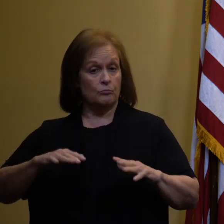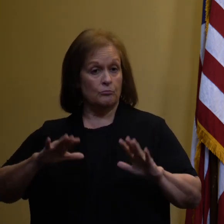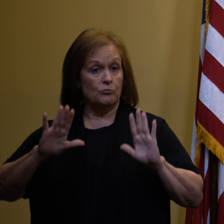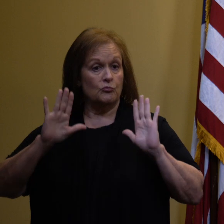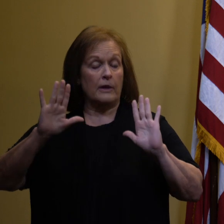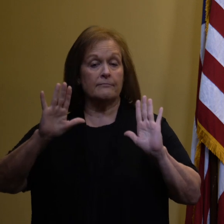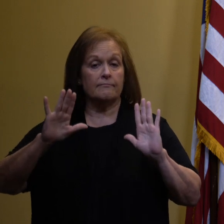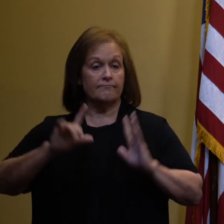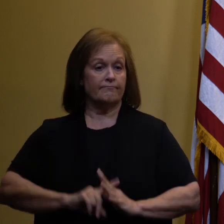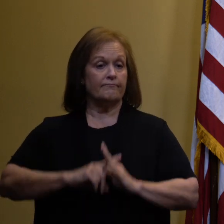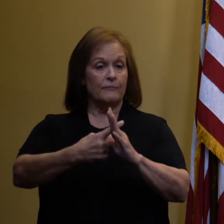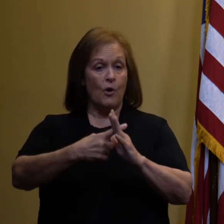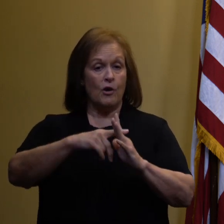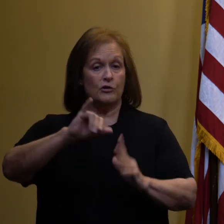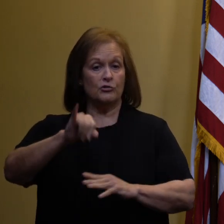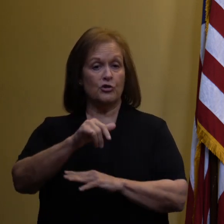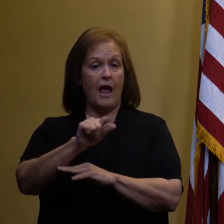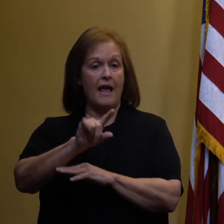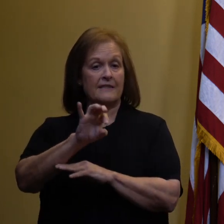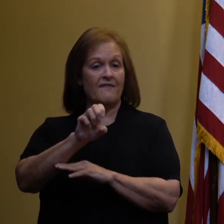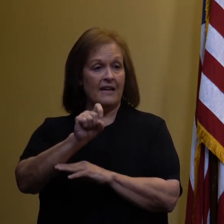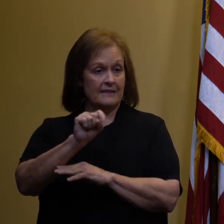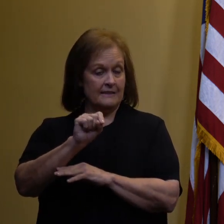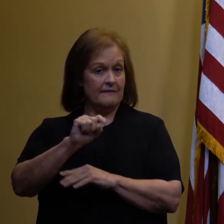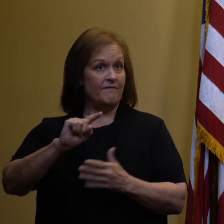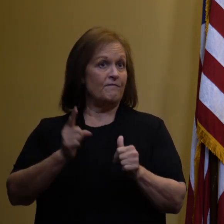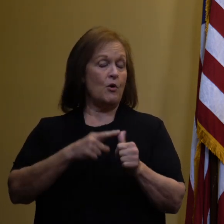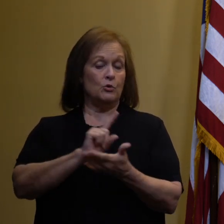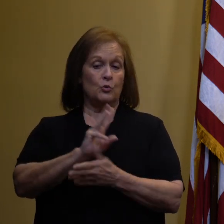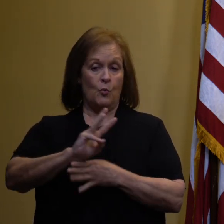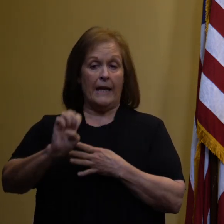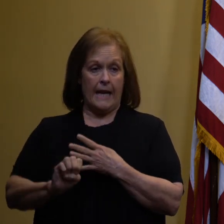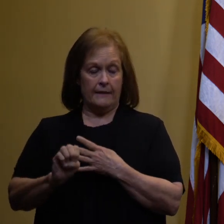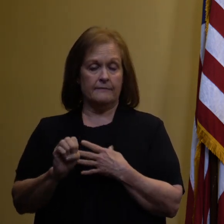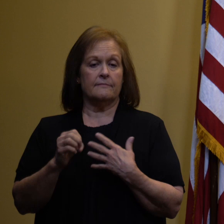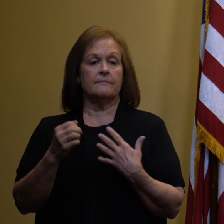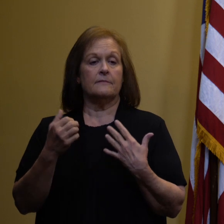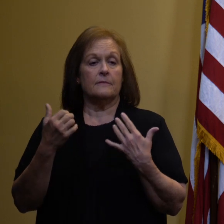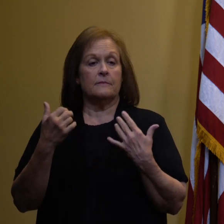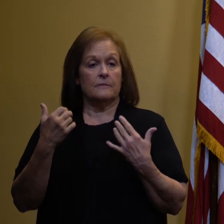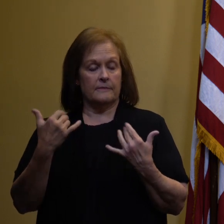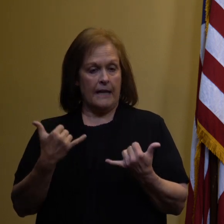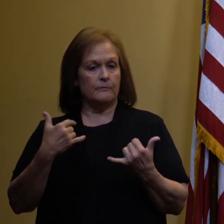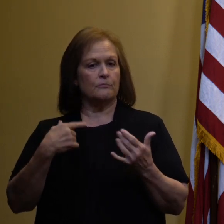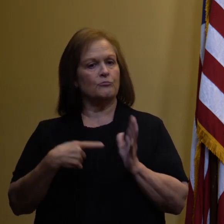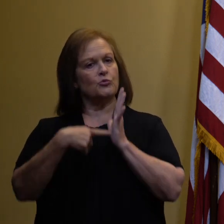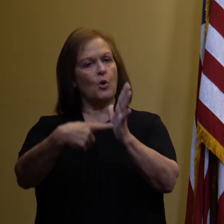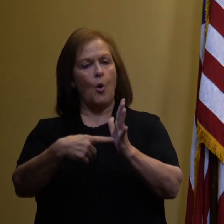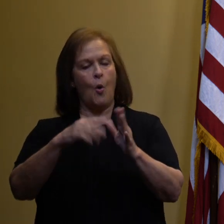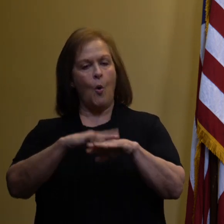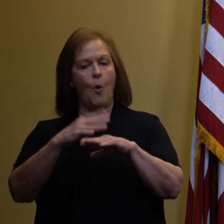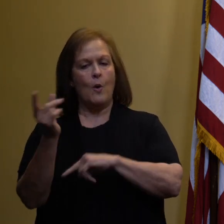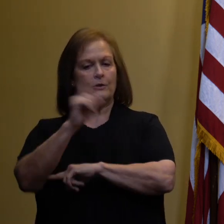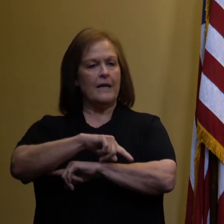say, to Jazz Fest, its first weekend. We had the very own Today Show here in the city of